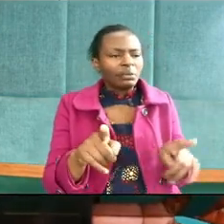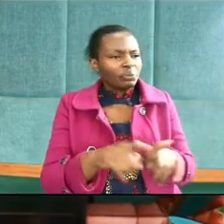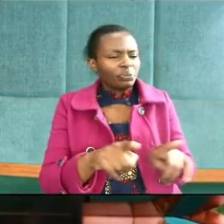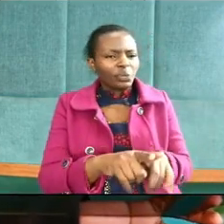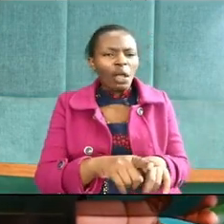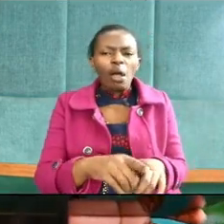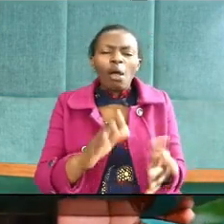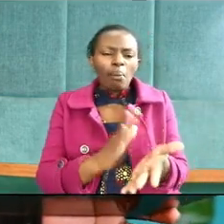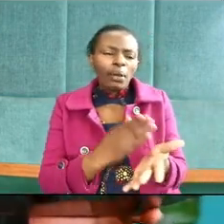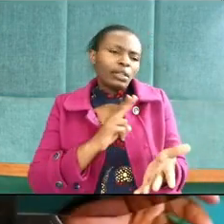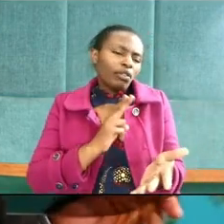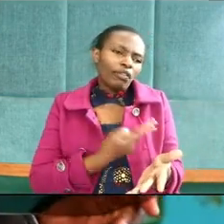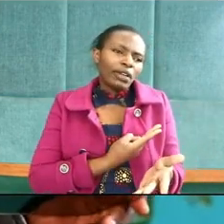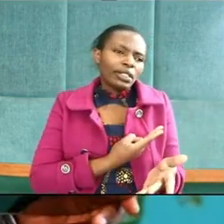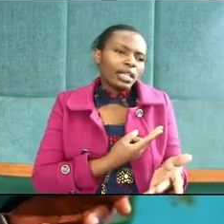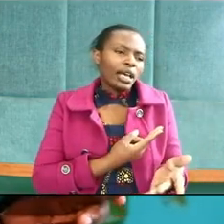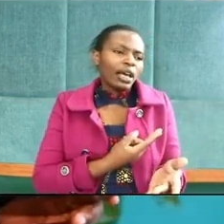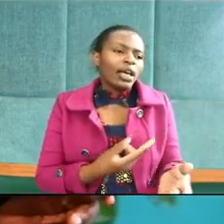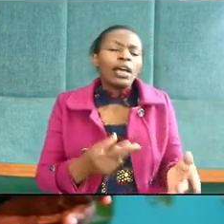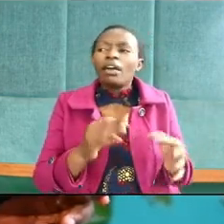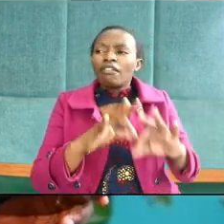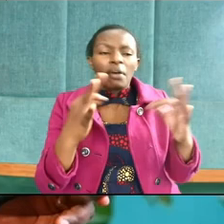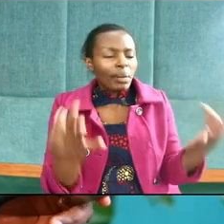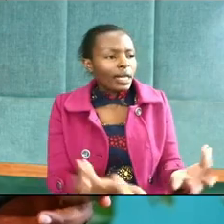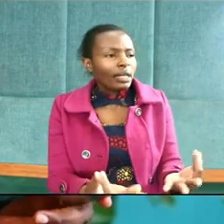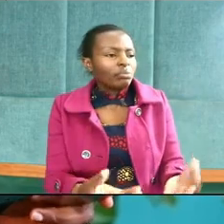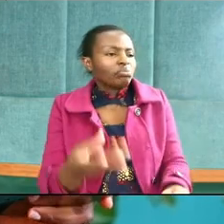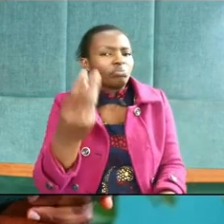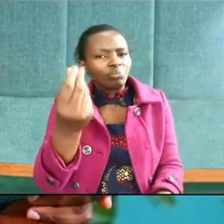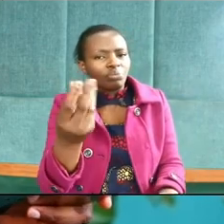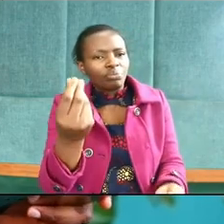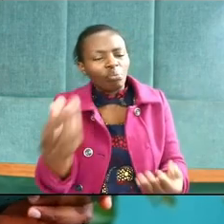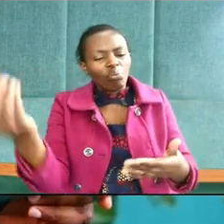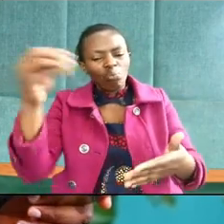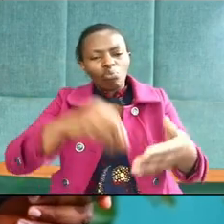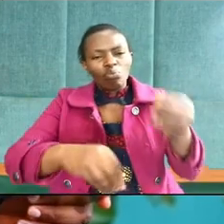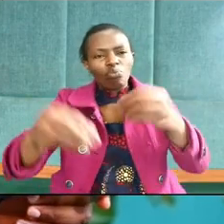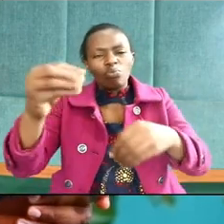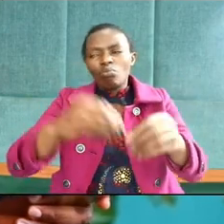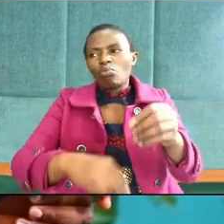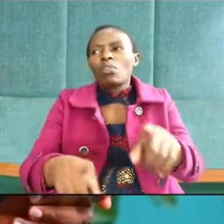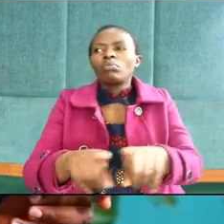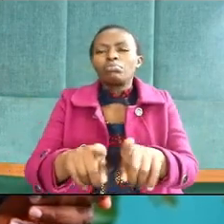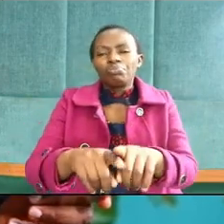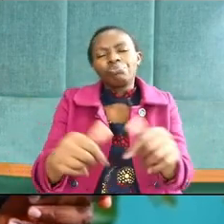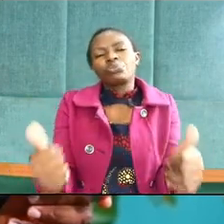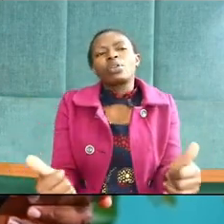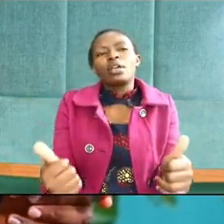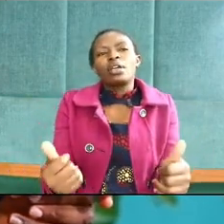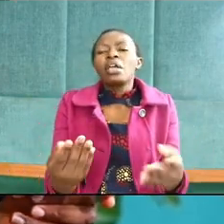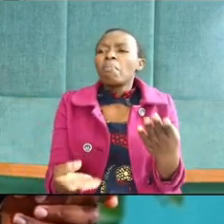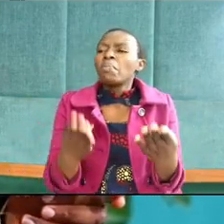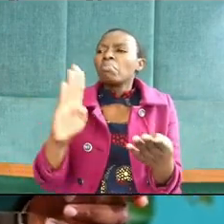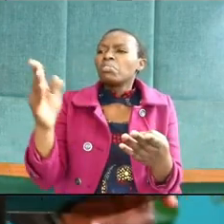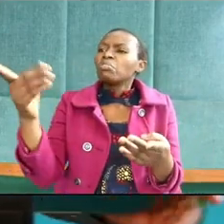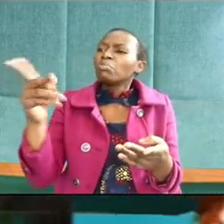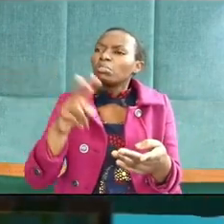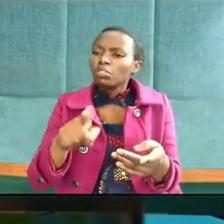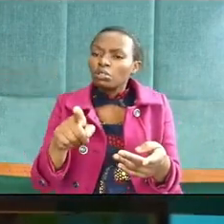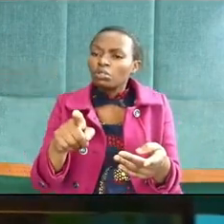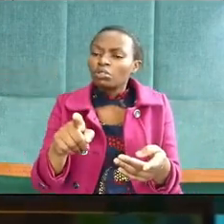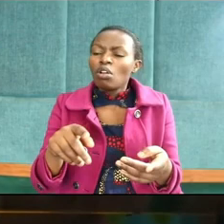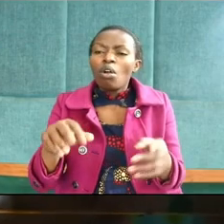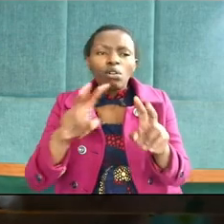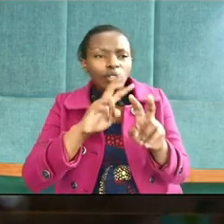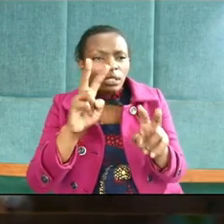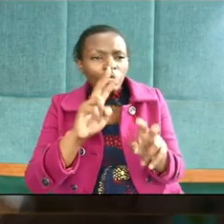revenue for the family. We have suffered too much. There is this man who has come with a Prado, and he has loved one of